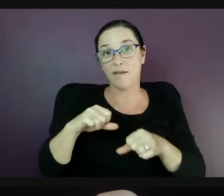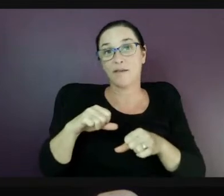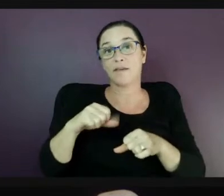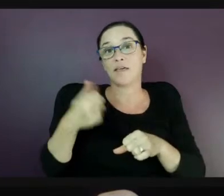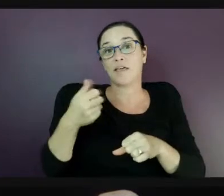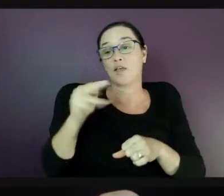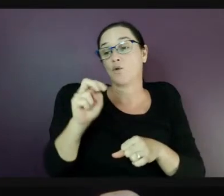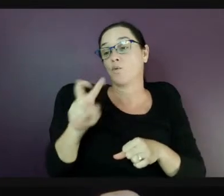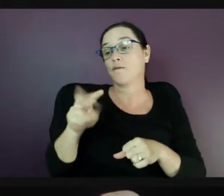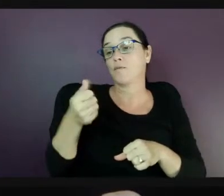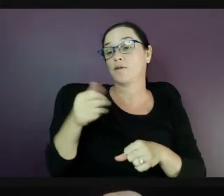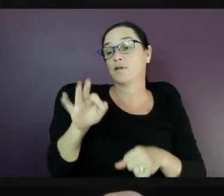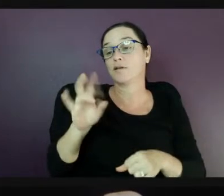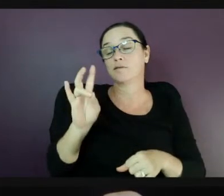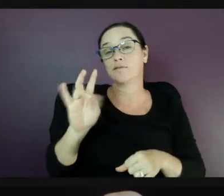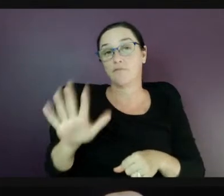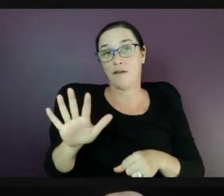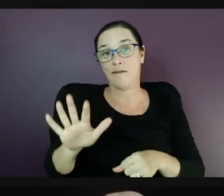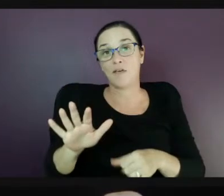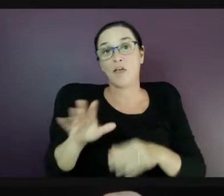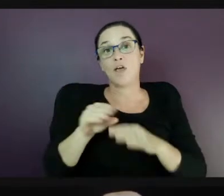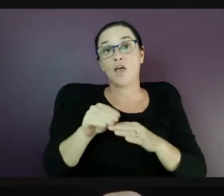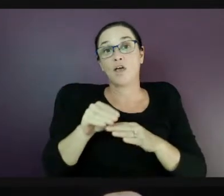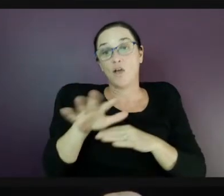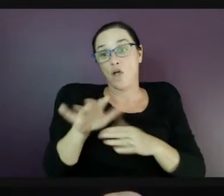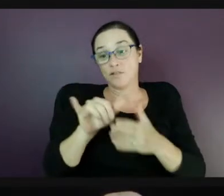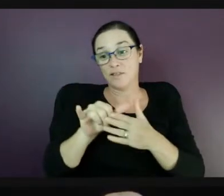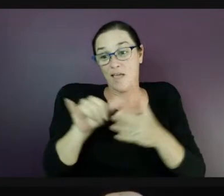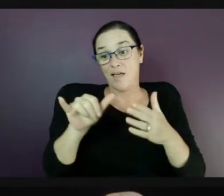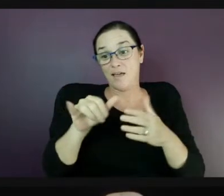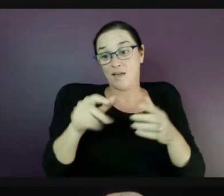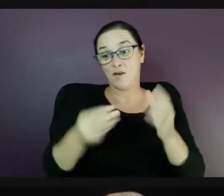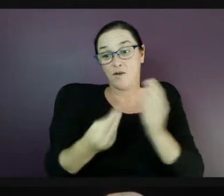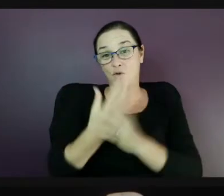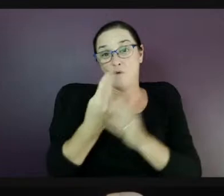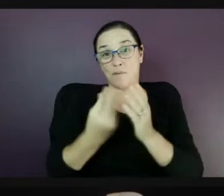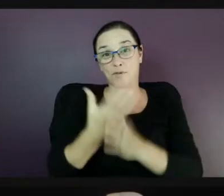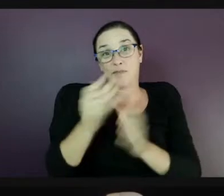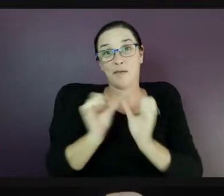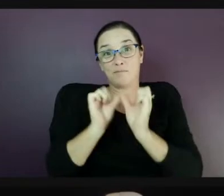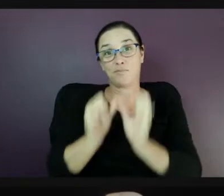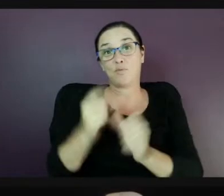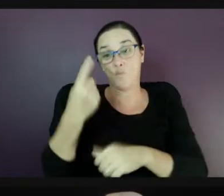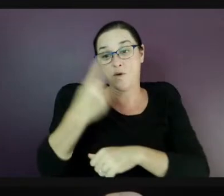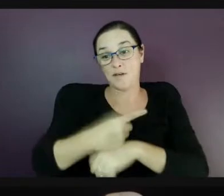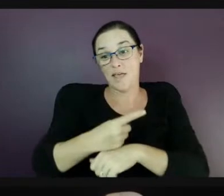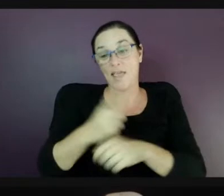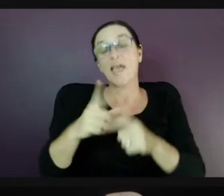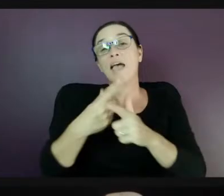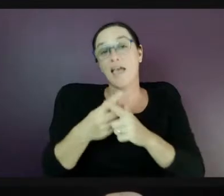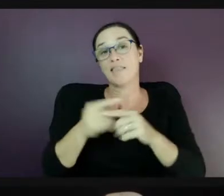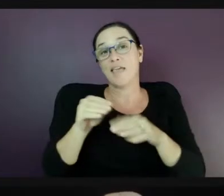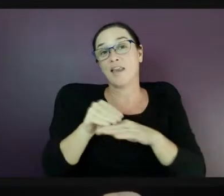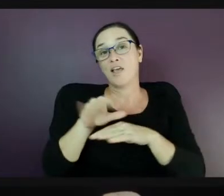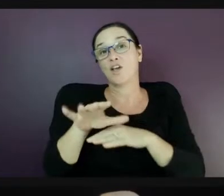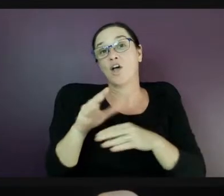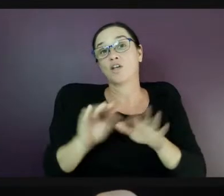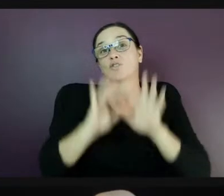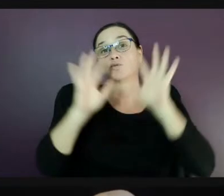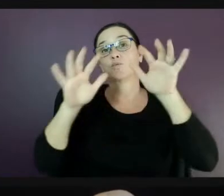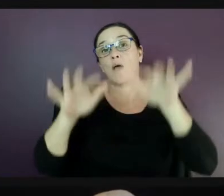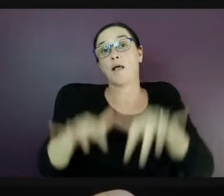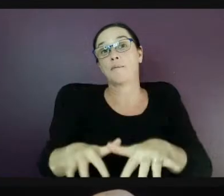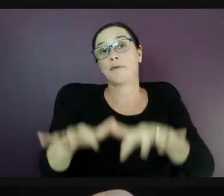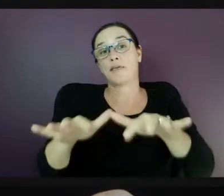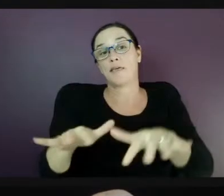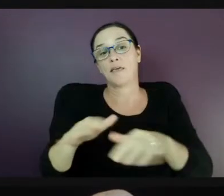75 caused an eruption in Halemaumau Summit that lasted a day. It also caused a tsunami that swept into